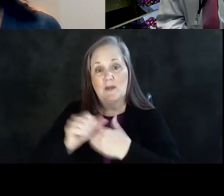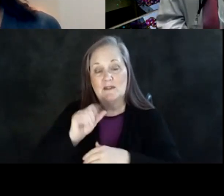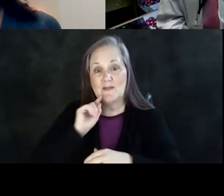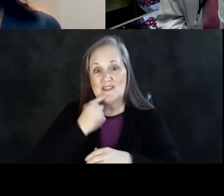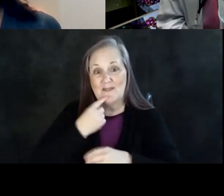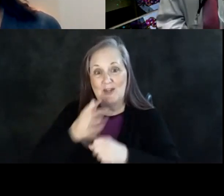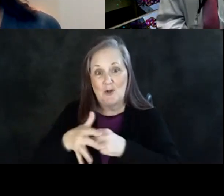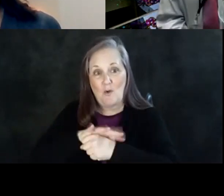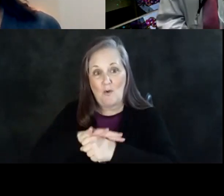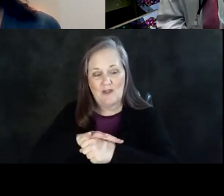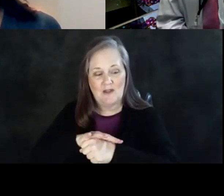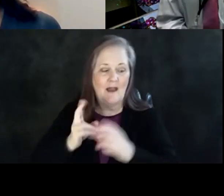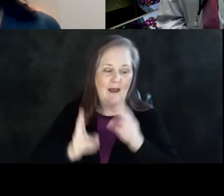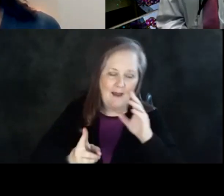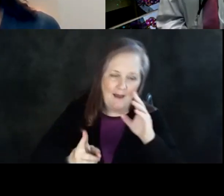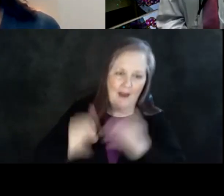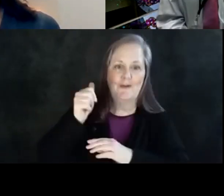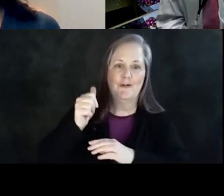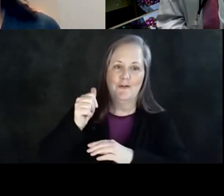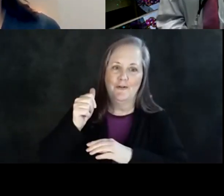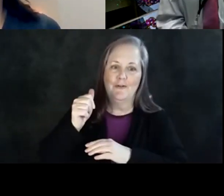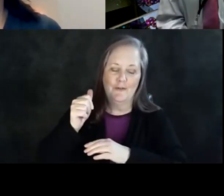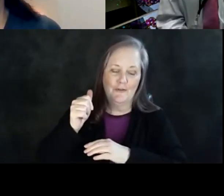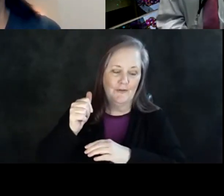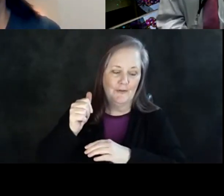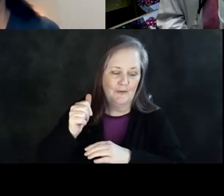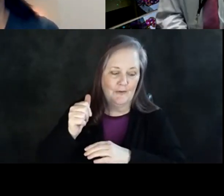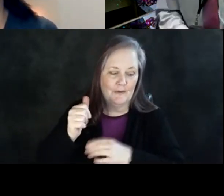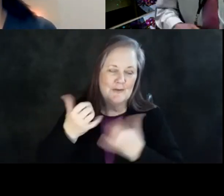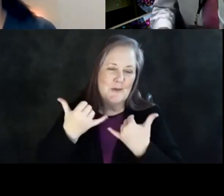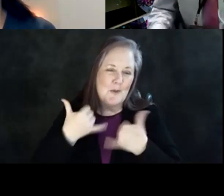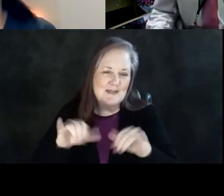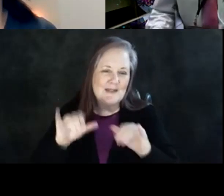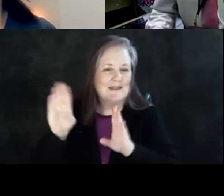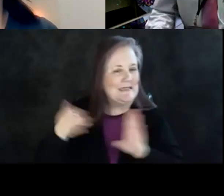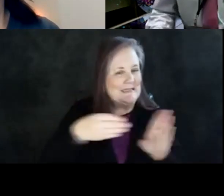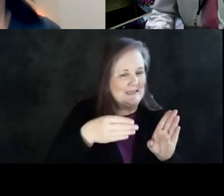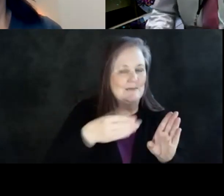COVID is also much higher. And so it still weighs towards vaccinating.